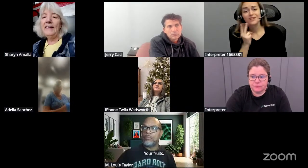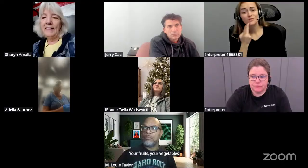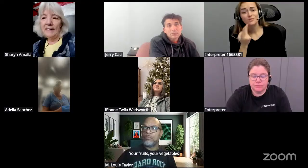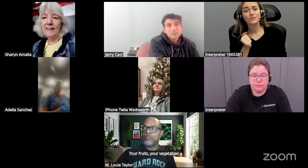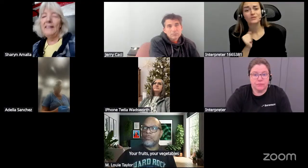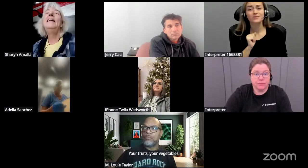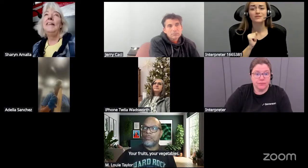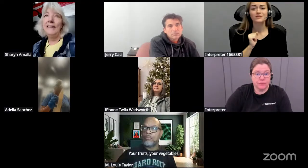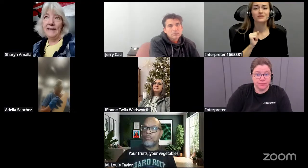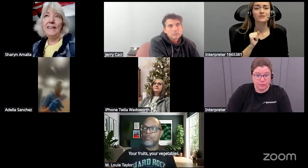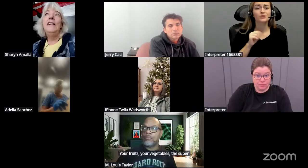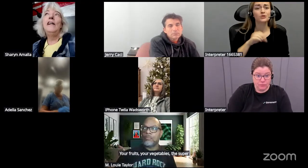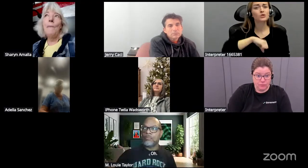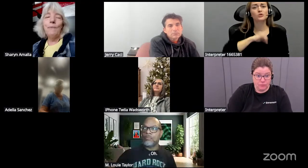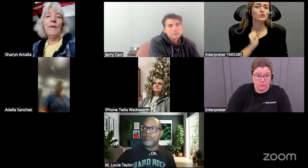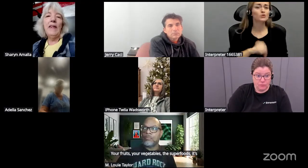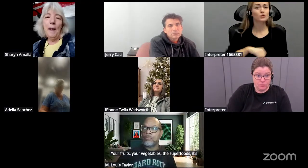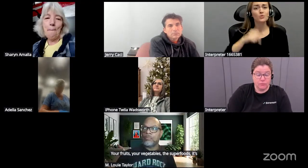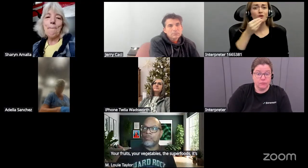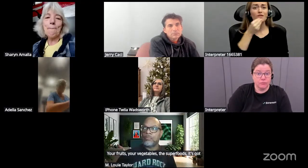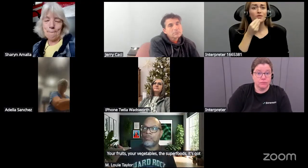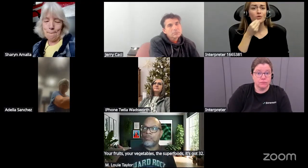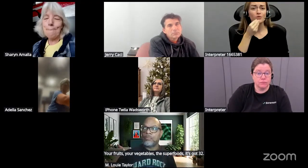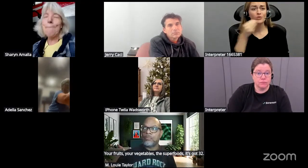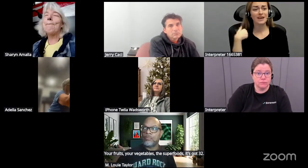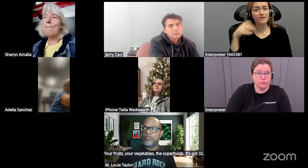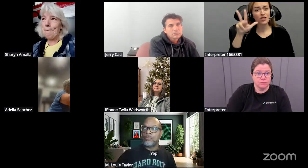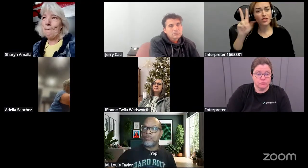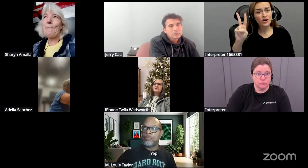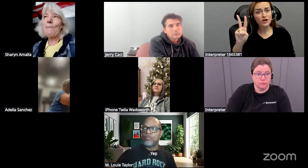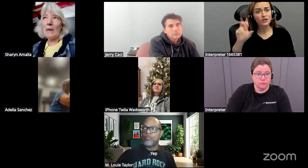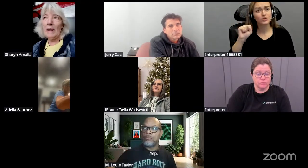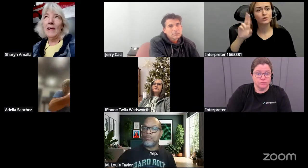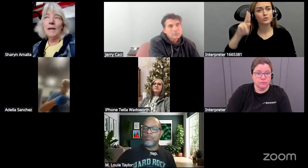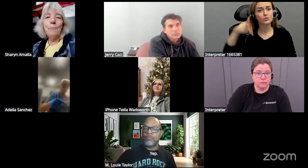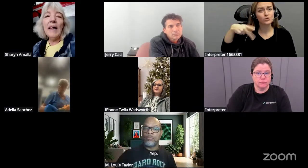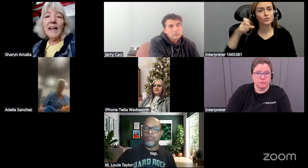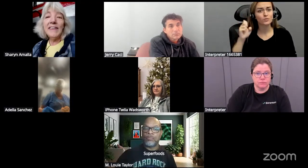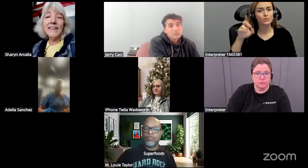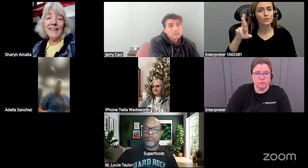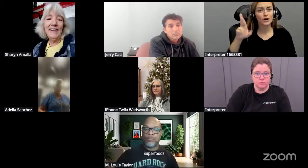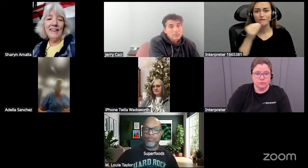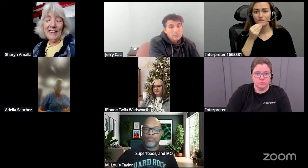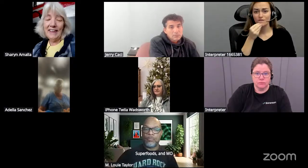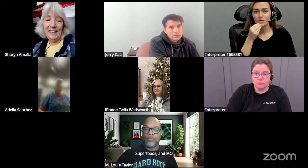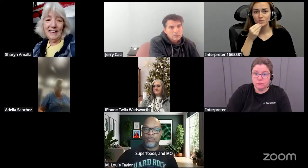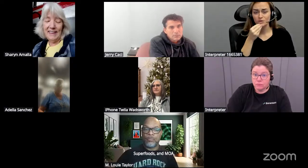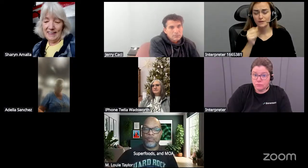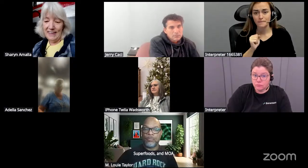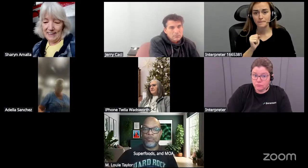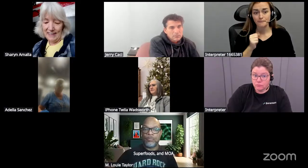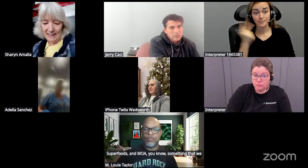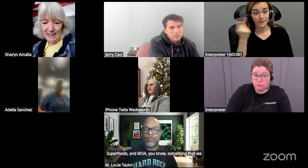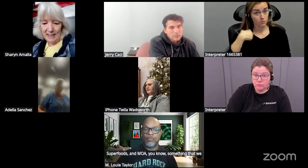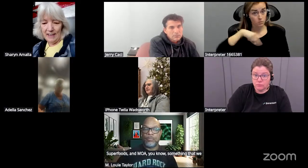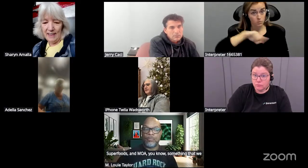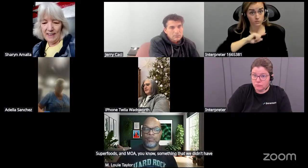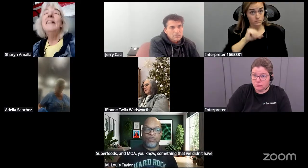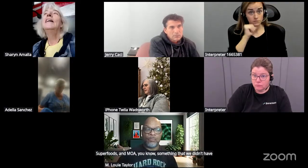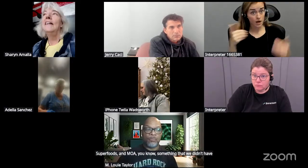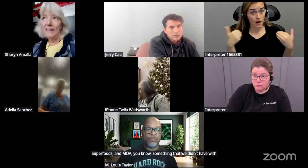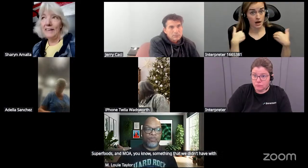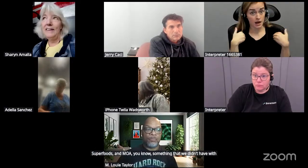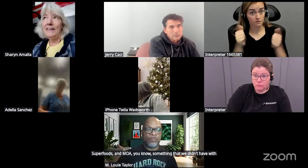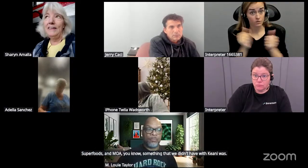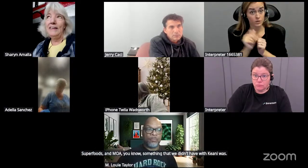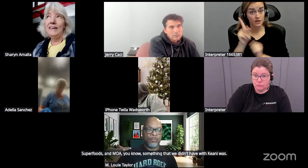the superfoods. It's got 32 Yep. superfoods. And Plus, MOA, now something that we didn't have with Kiani